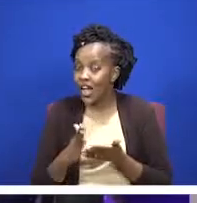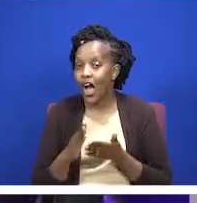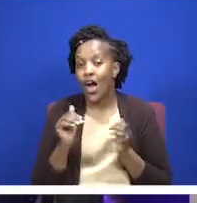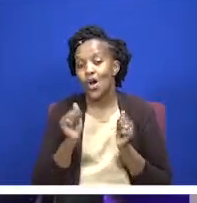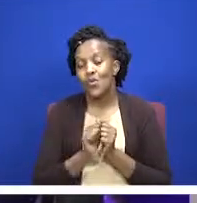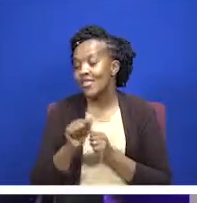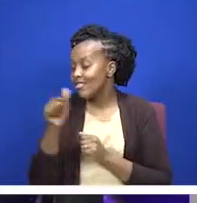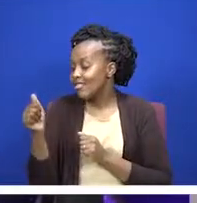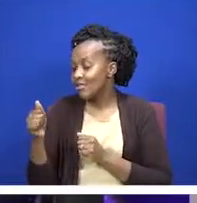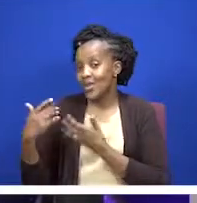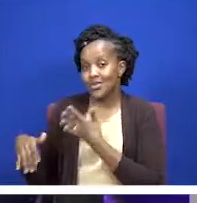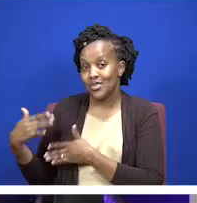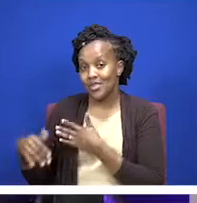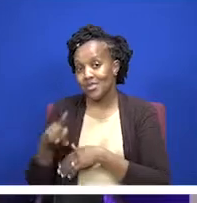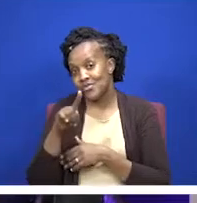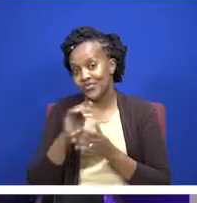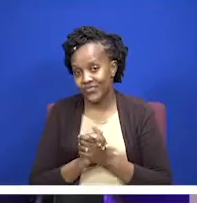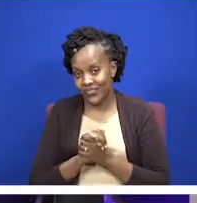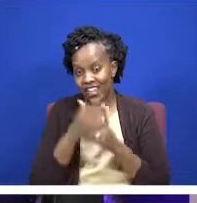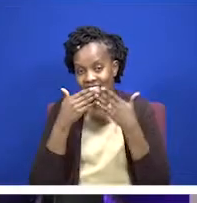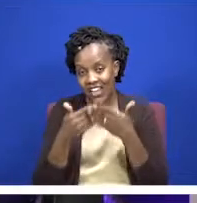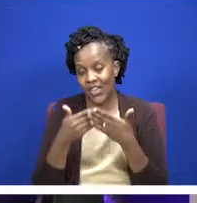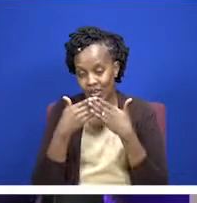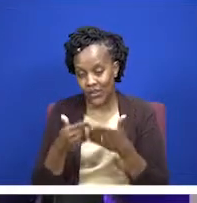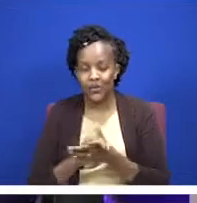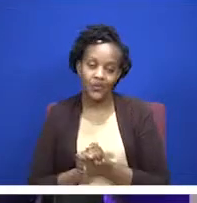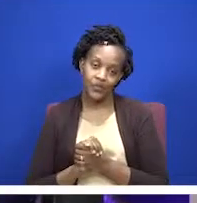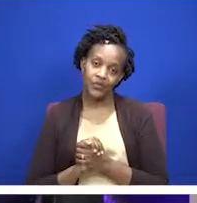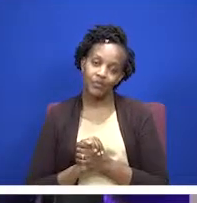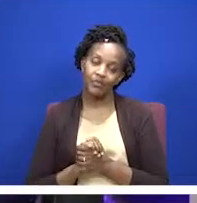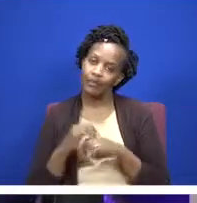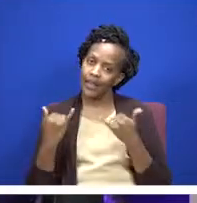who is near you? Thank you very much. Now,